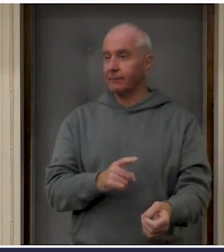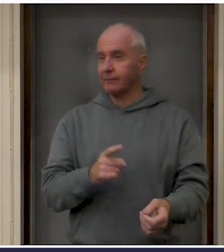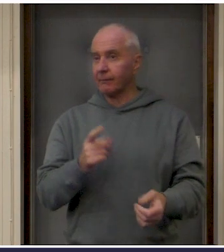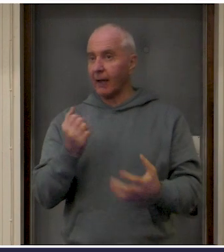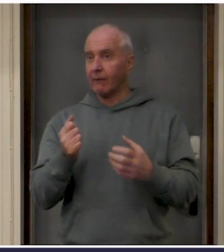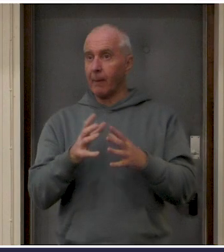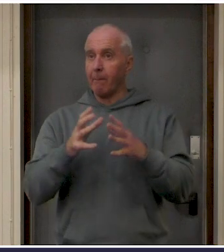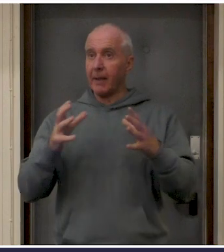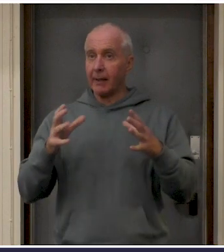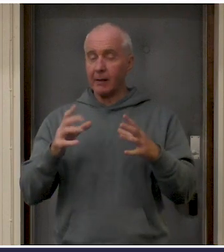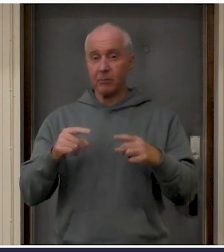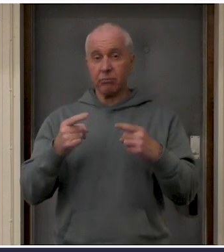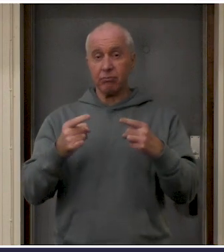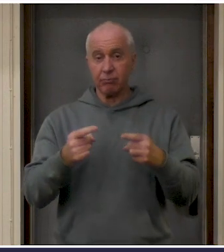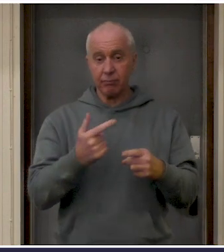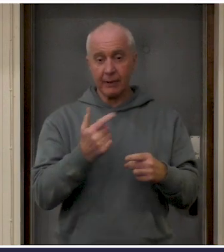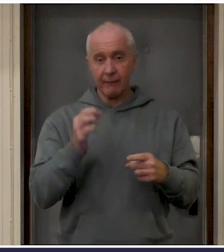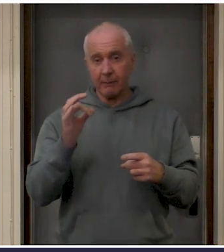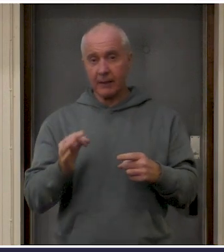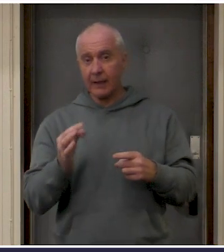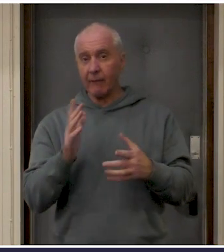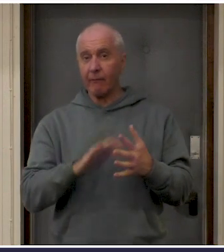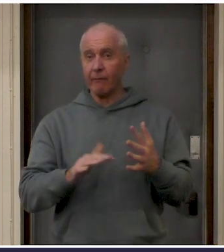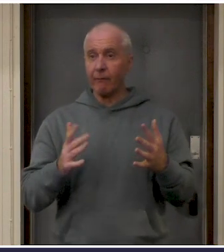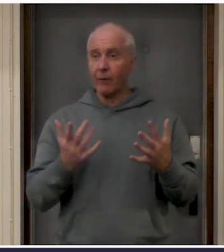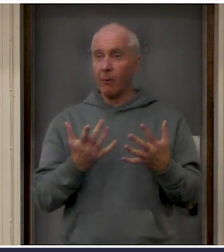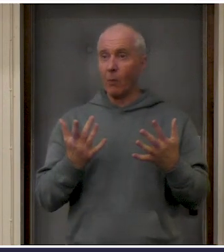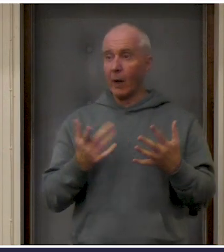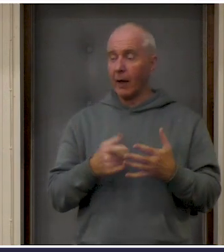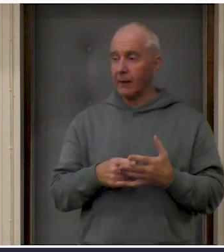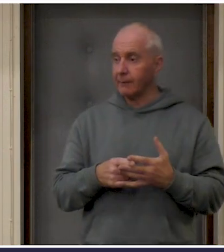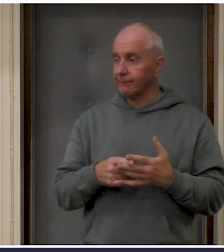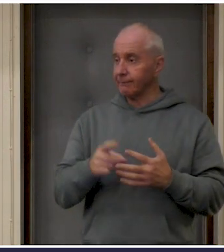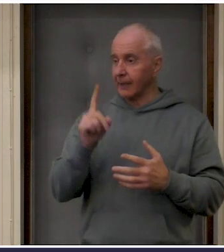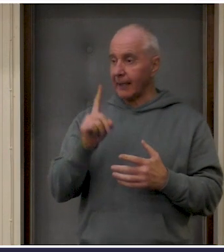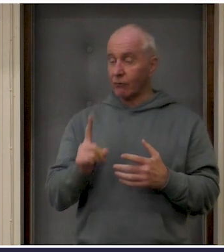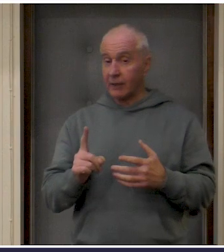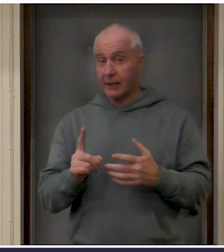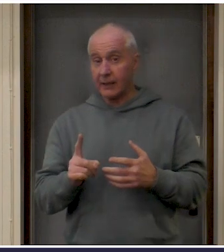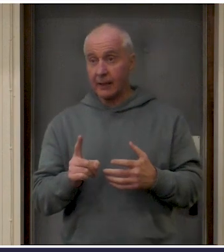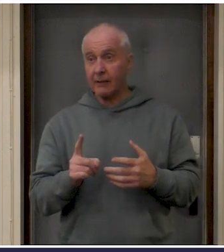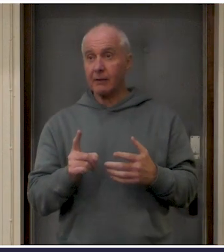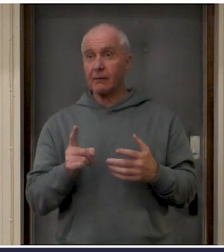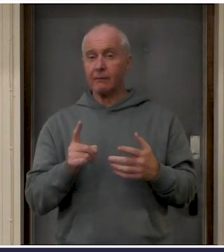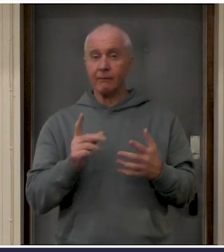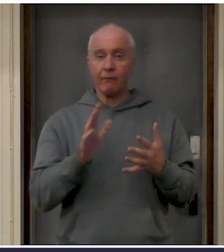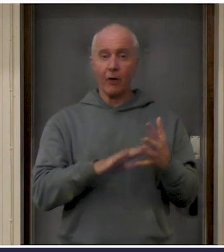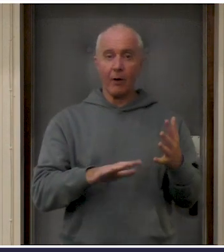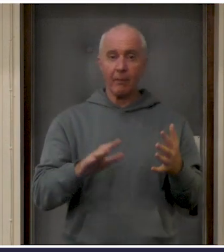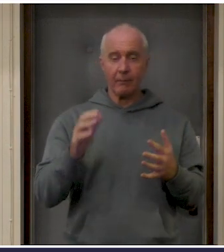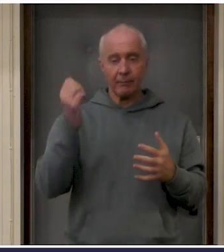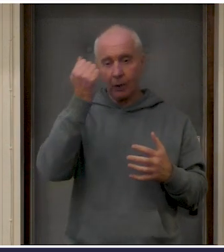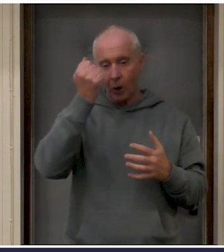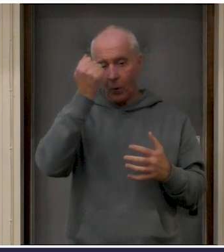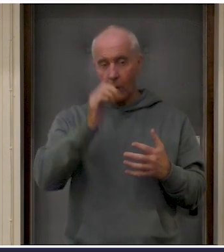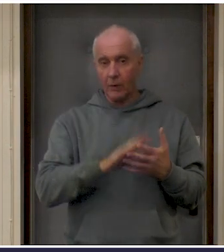has got a huge challenge. 70% of its energy comes from, or its electricity, not let alone its energy, comes from coal.